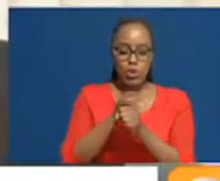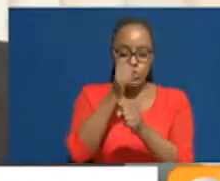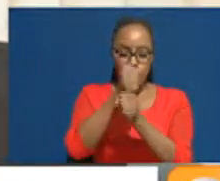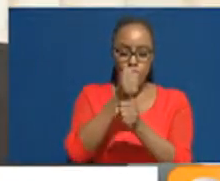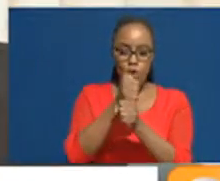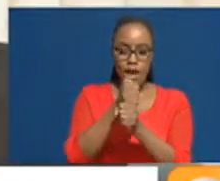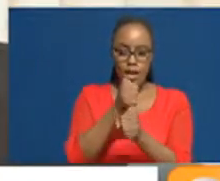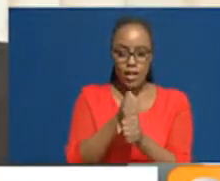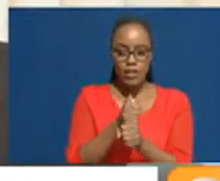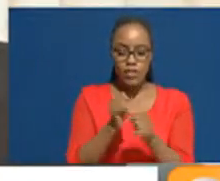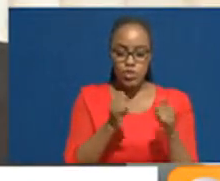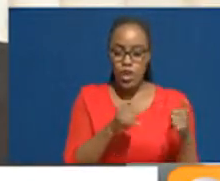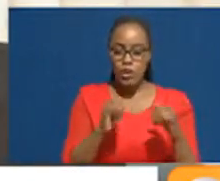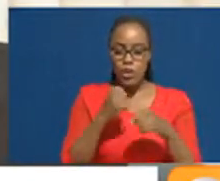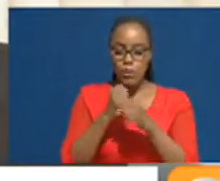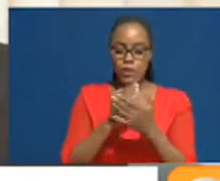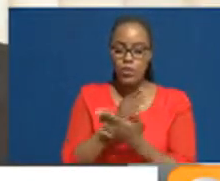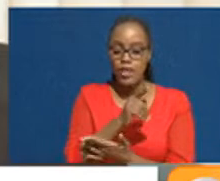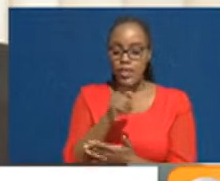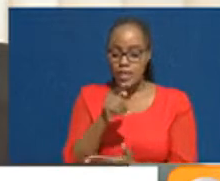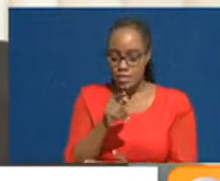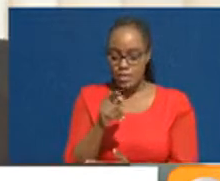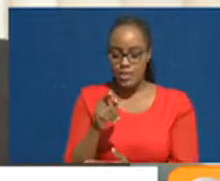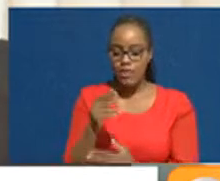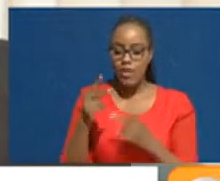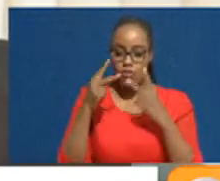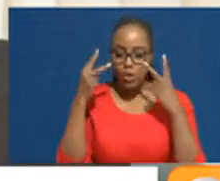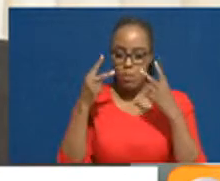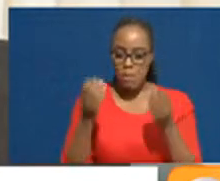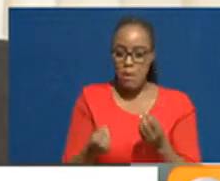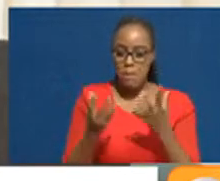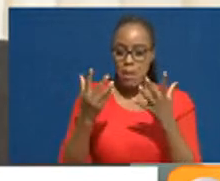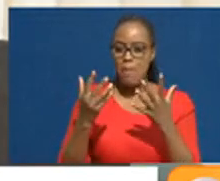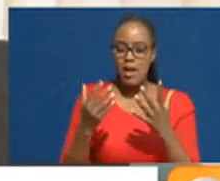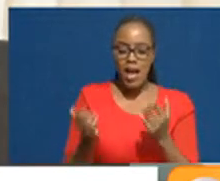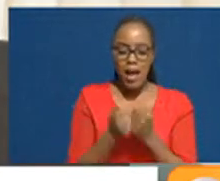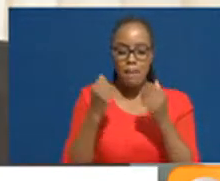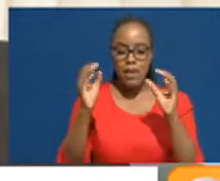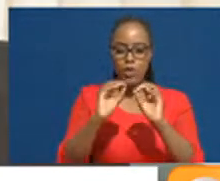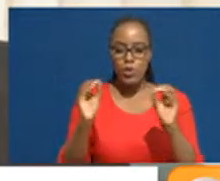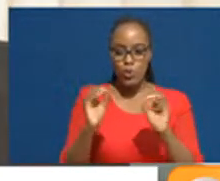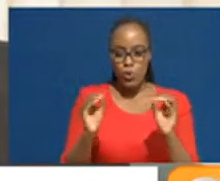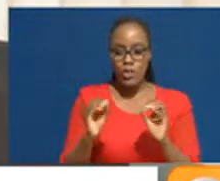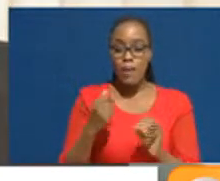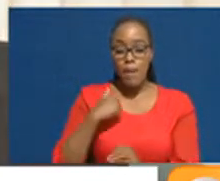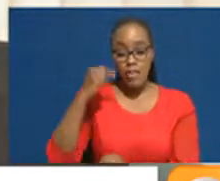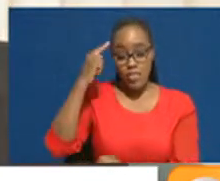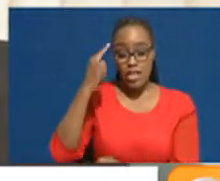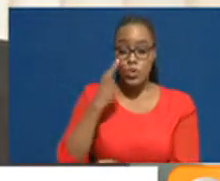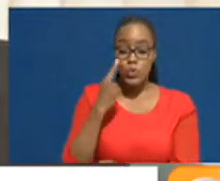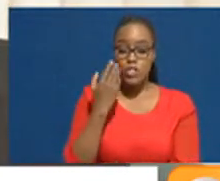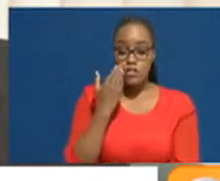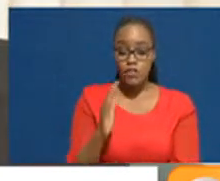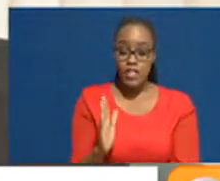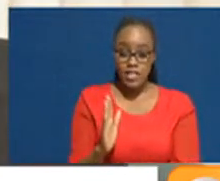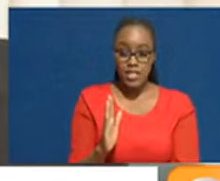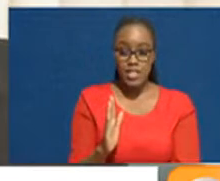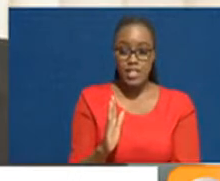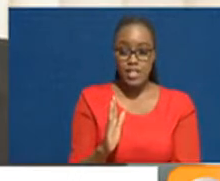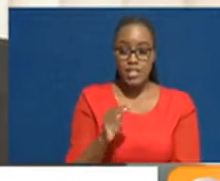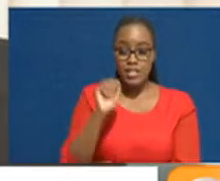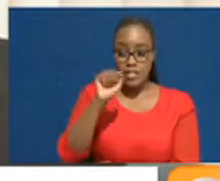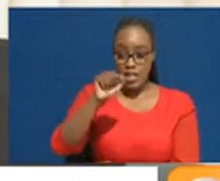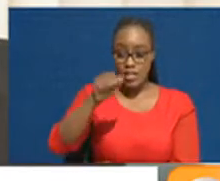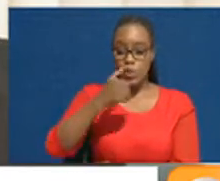gone into ensuring that these attacks do not happen. And I think you'll bear me witness that yes,